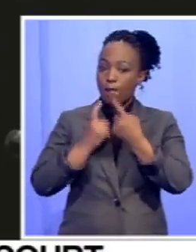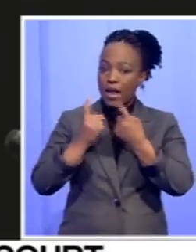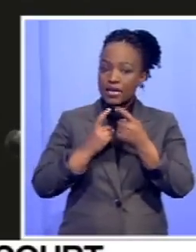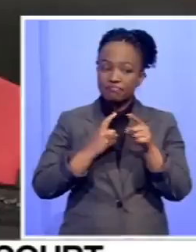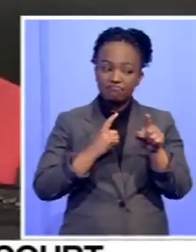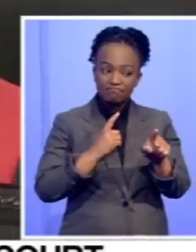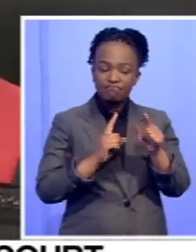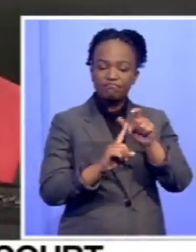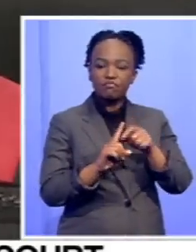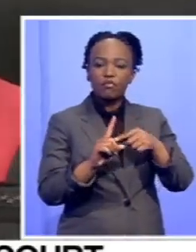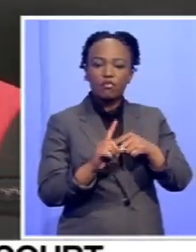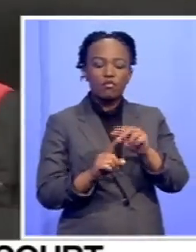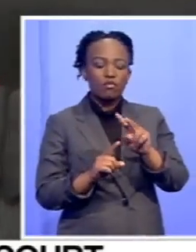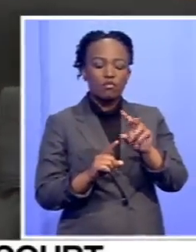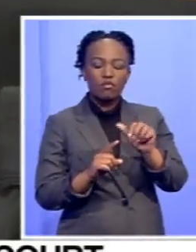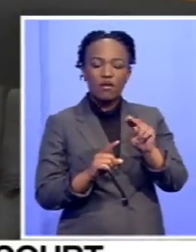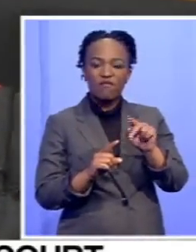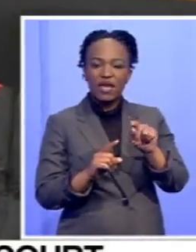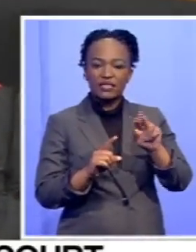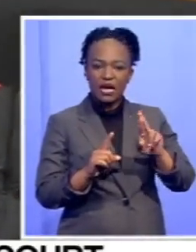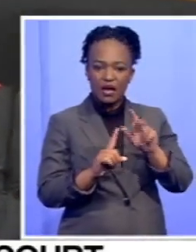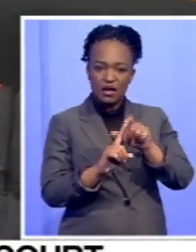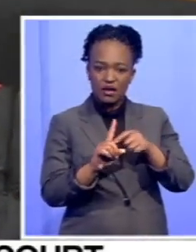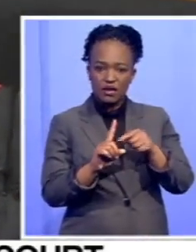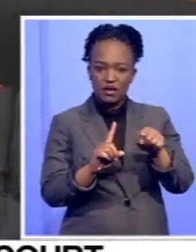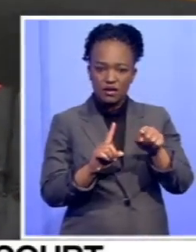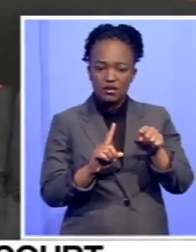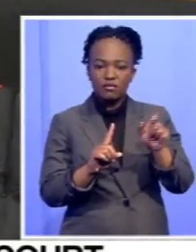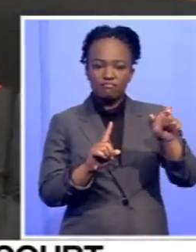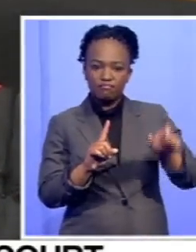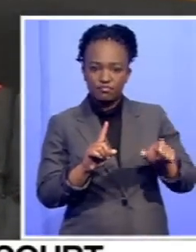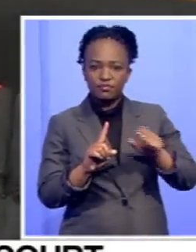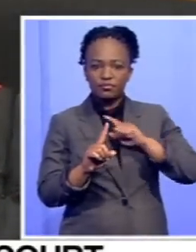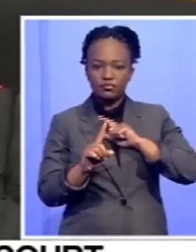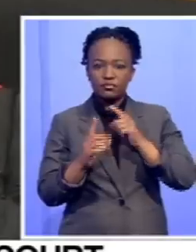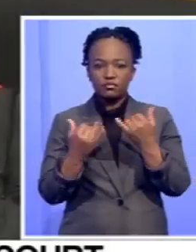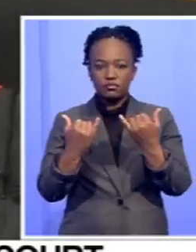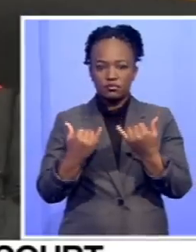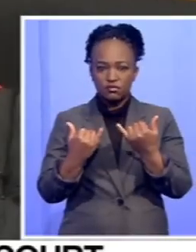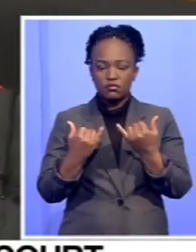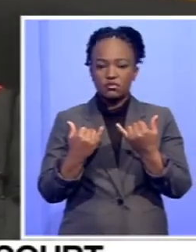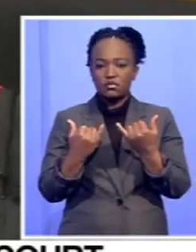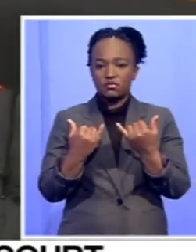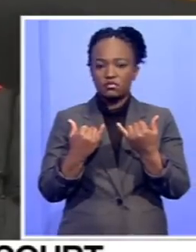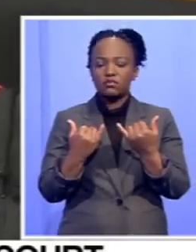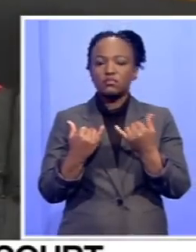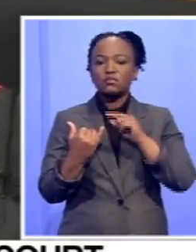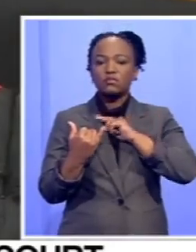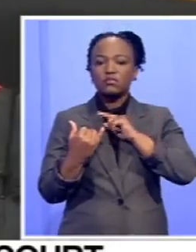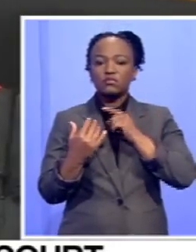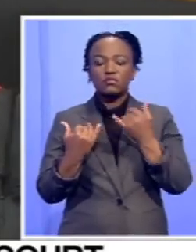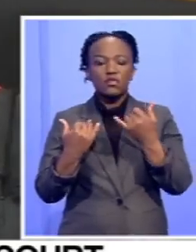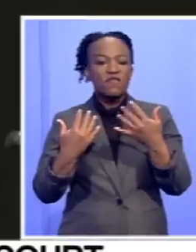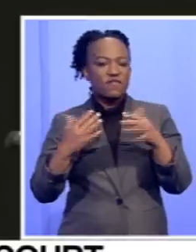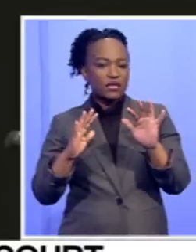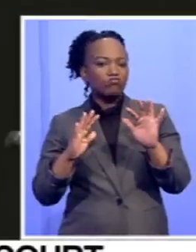as compared to his own written statements, and further to the testimony and statements of the other eyewitness, Staff Sergeant